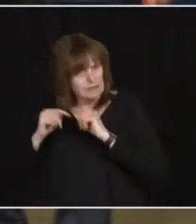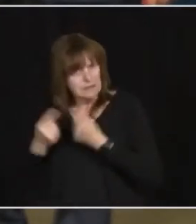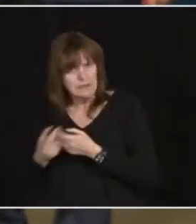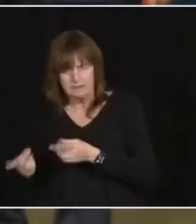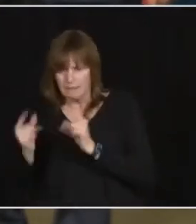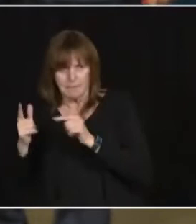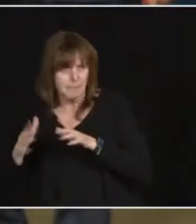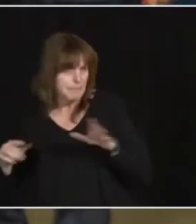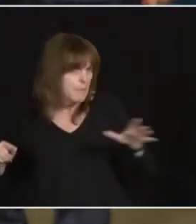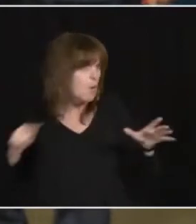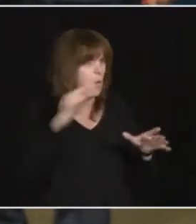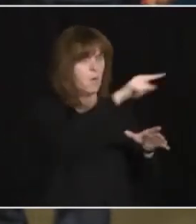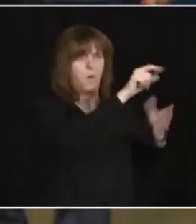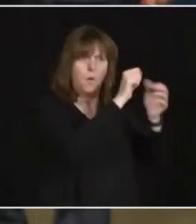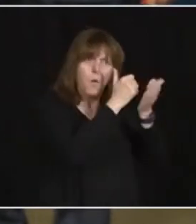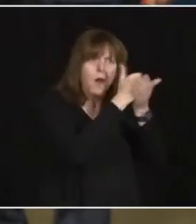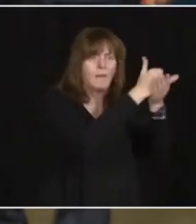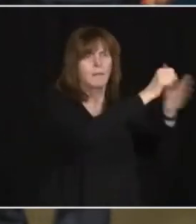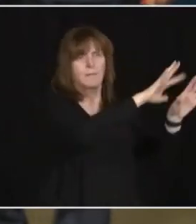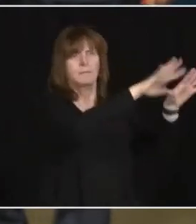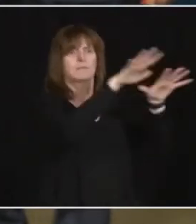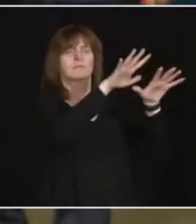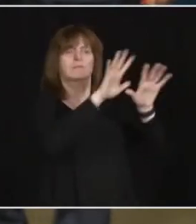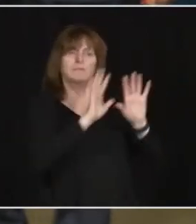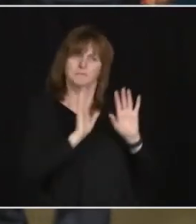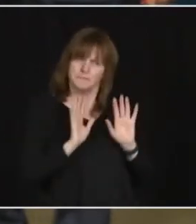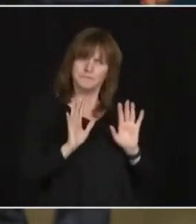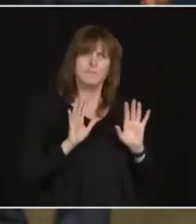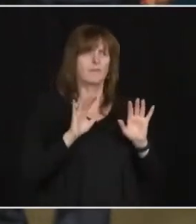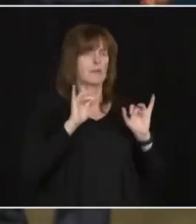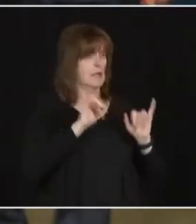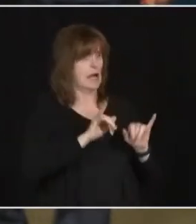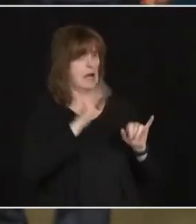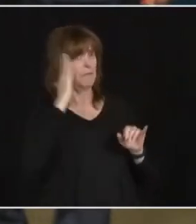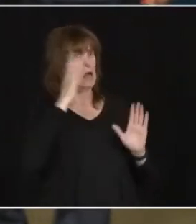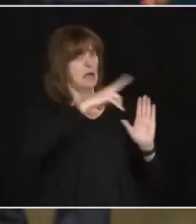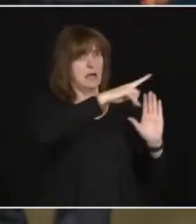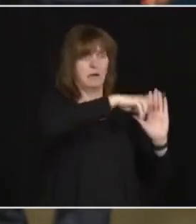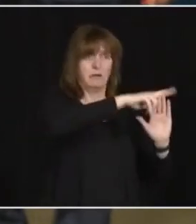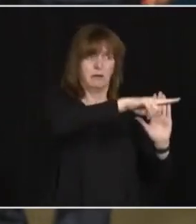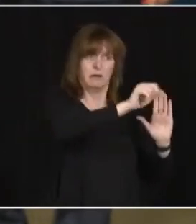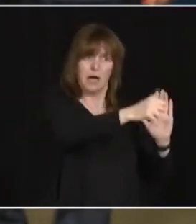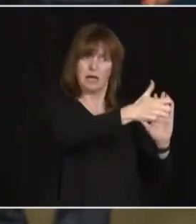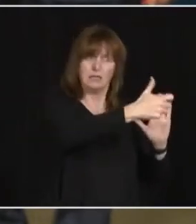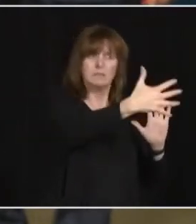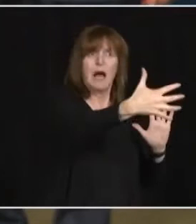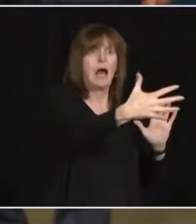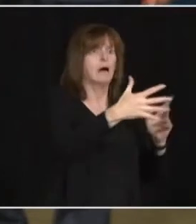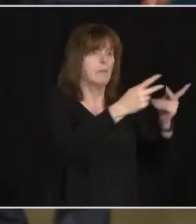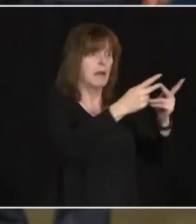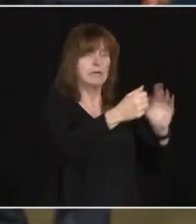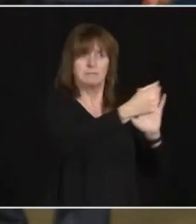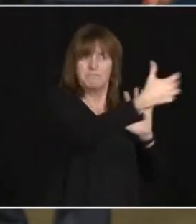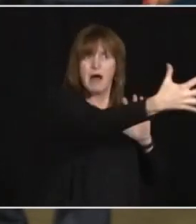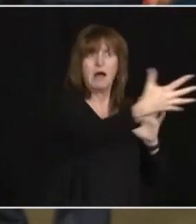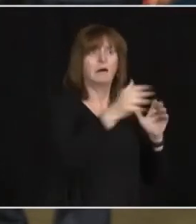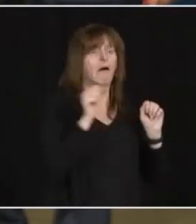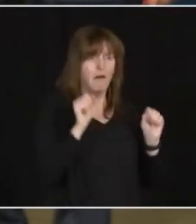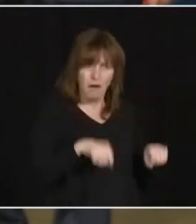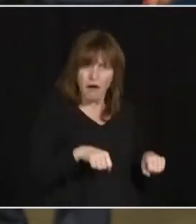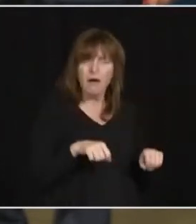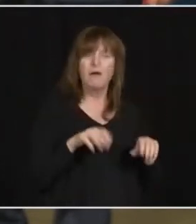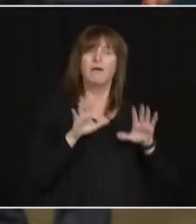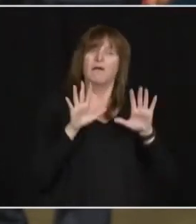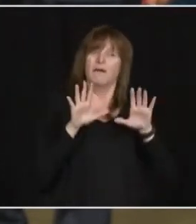in addition to the physical capacity, we're also expanding the human resource capacity. That is with the portal that's been opened to